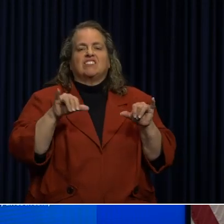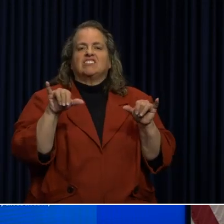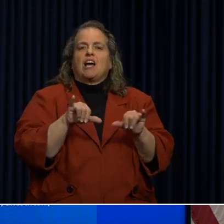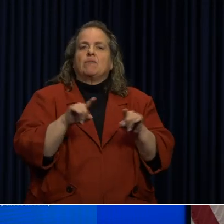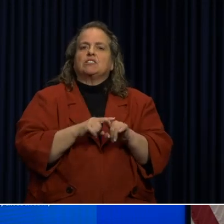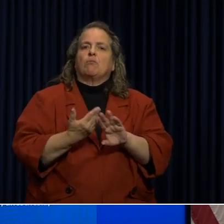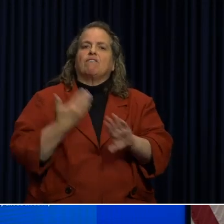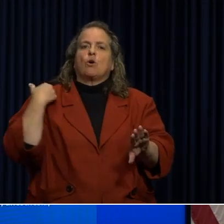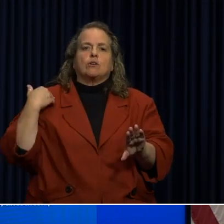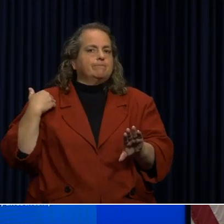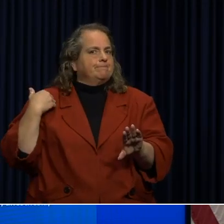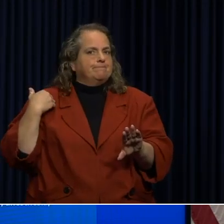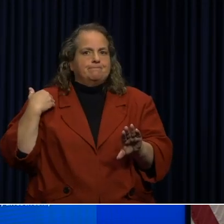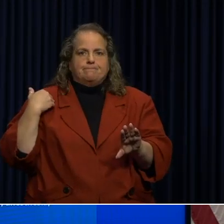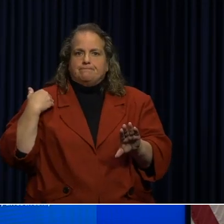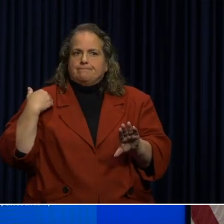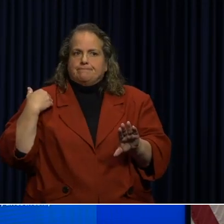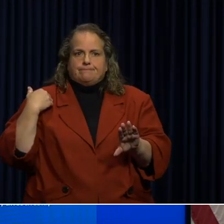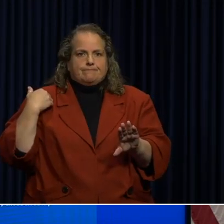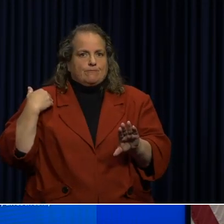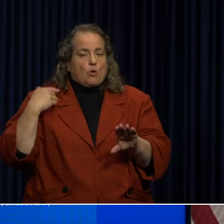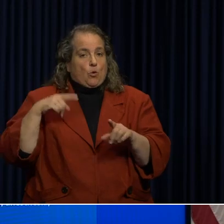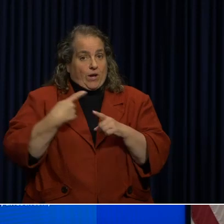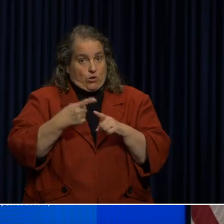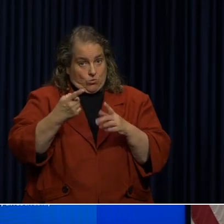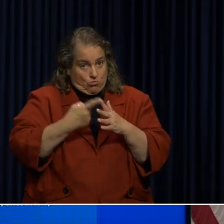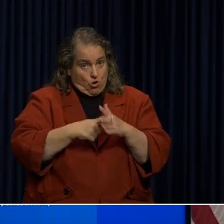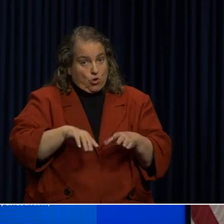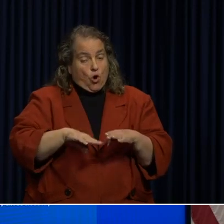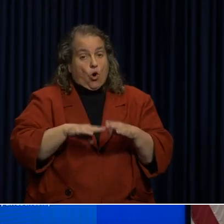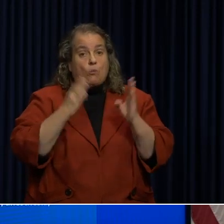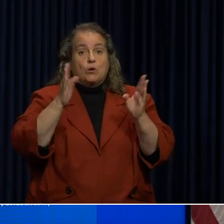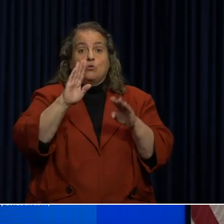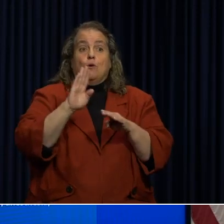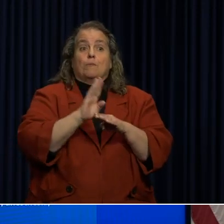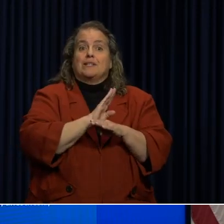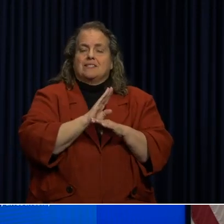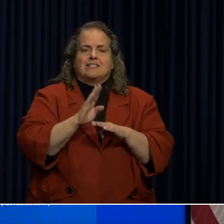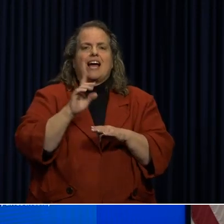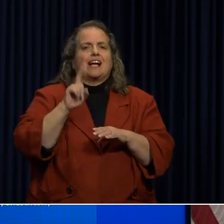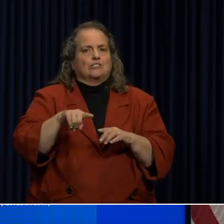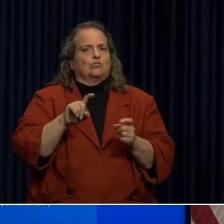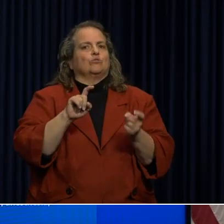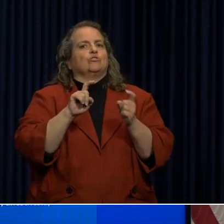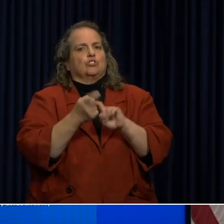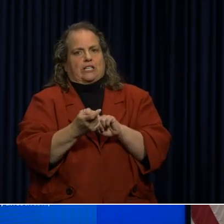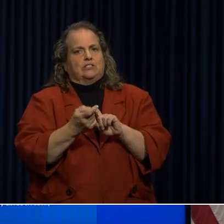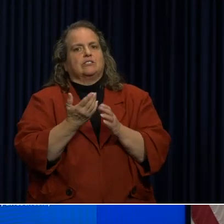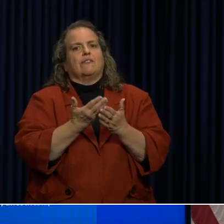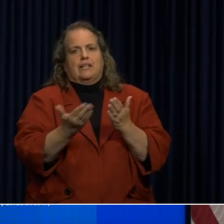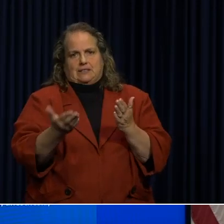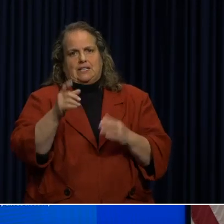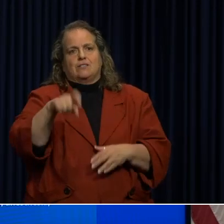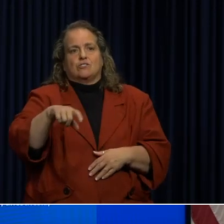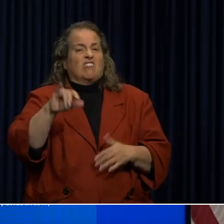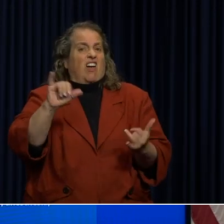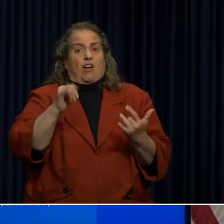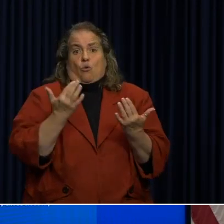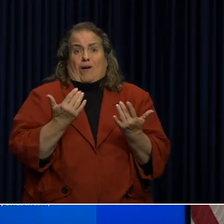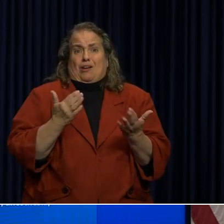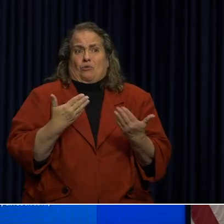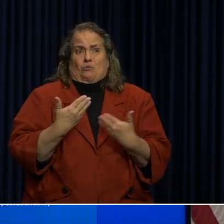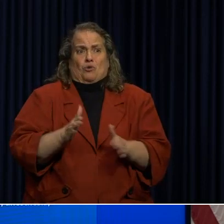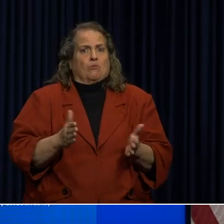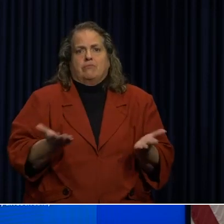when you were able to gradually restart it than it did before. If you're thinking about a waiting room,